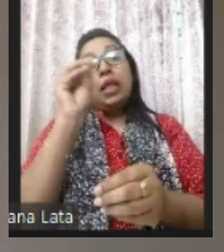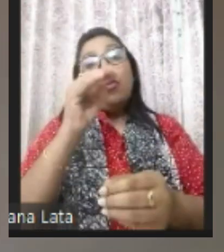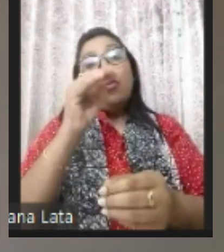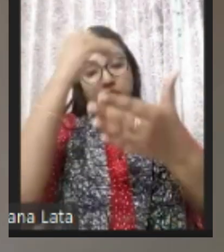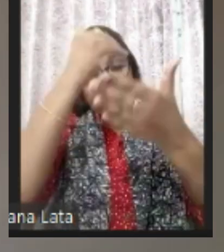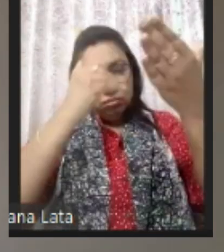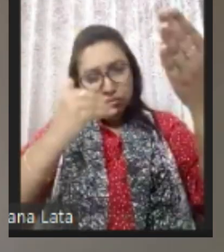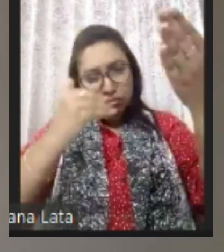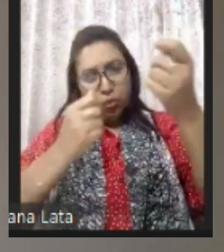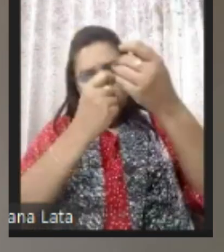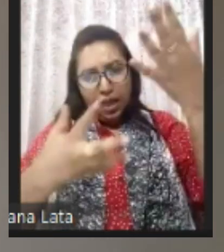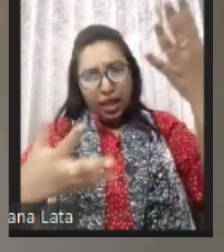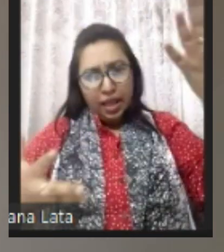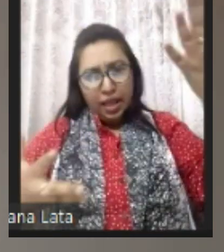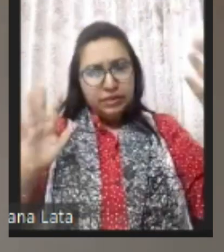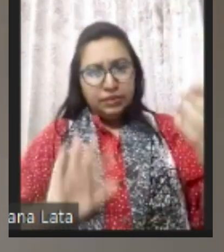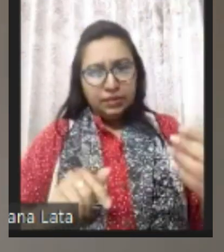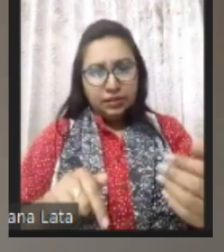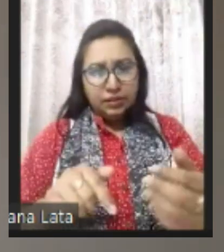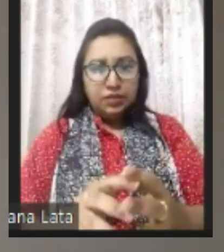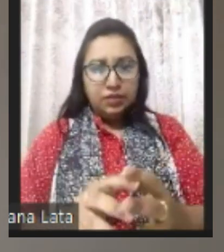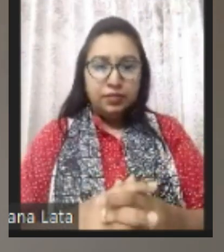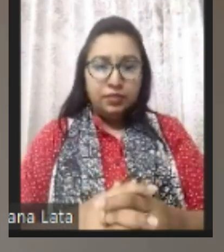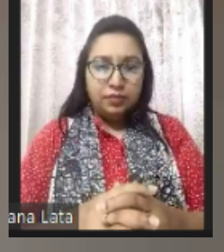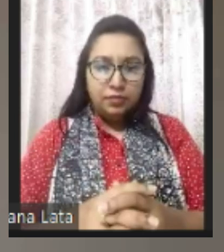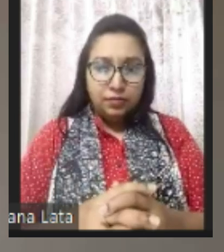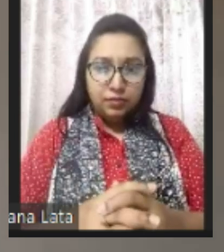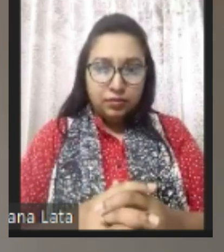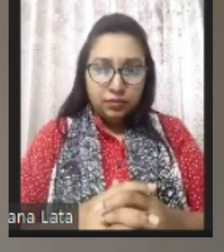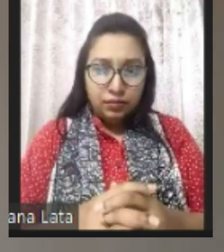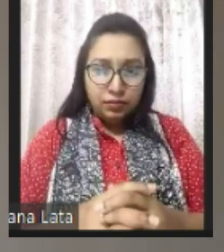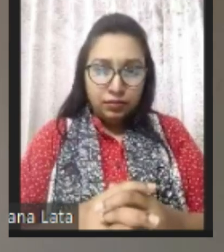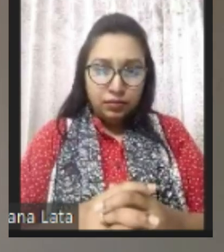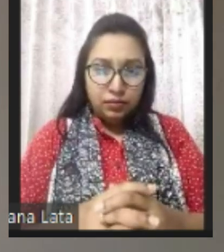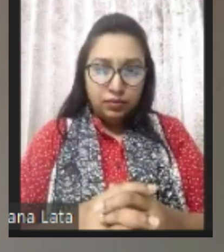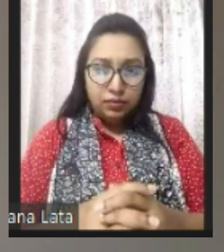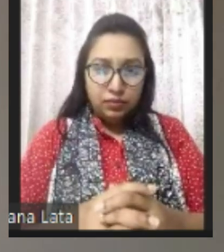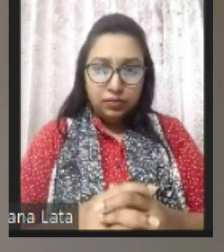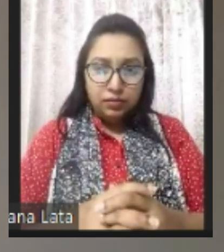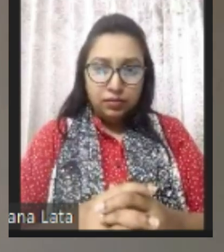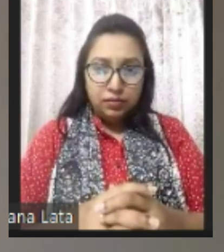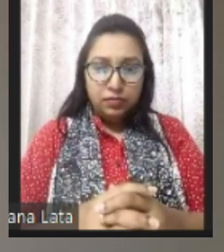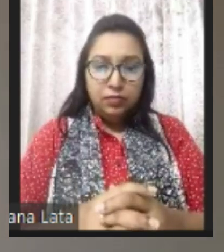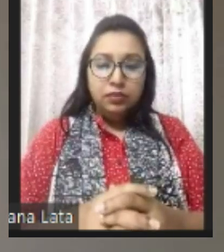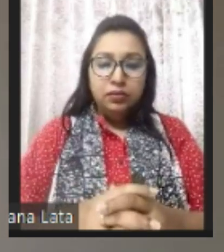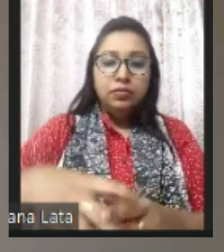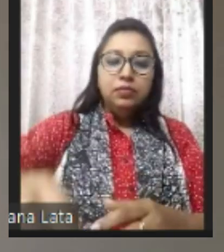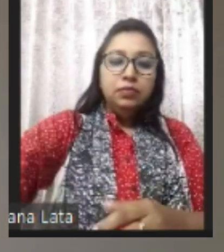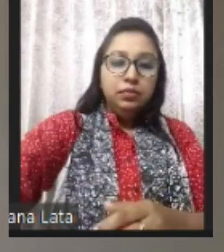increasing accessibility. And I've put a link in there to that, which is